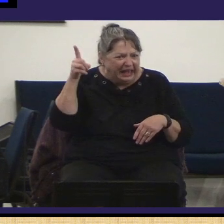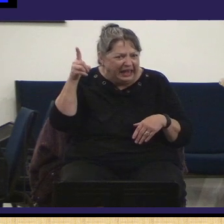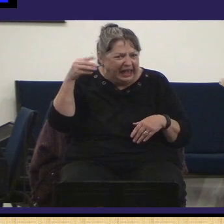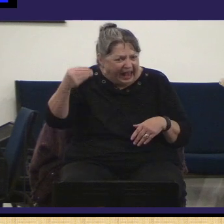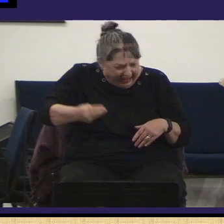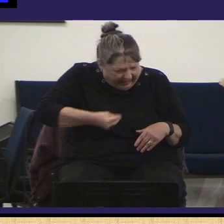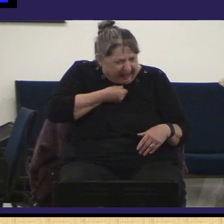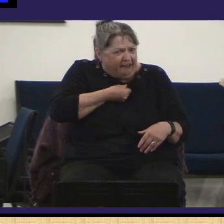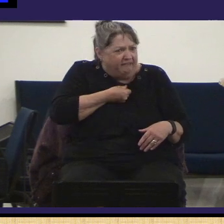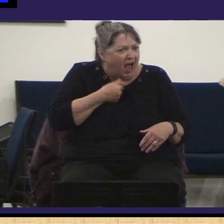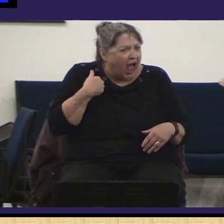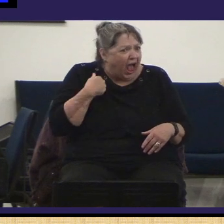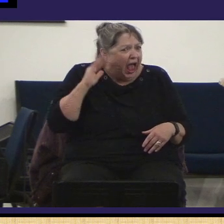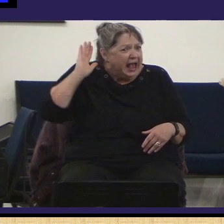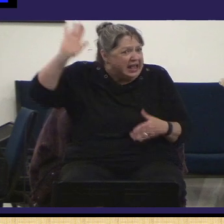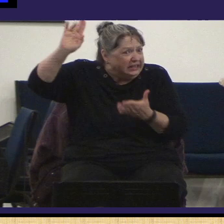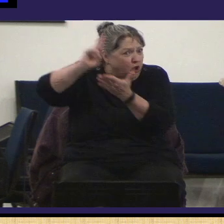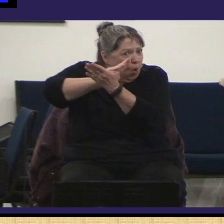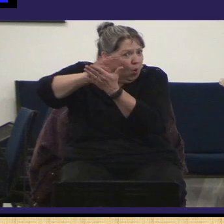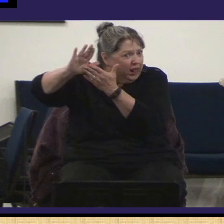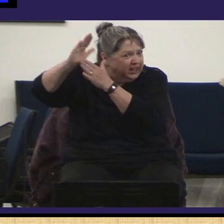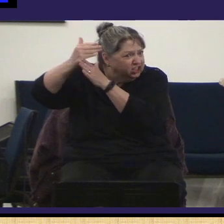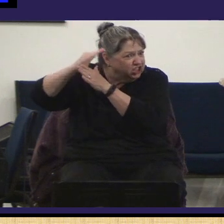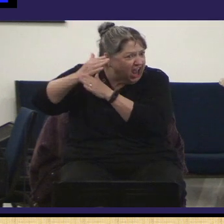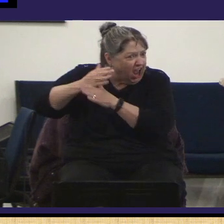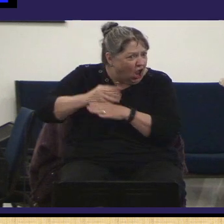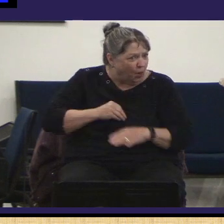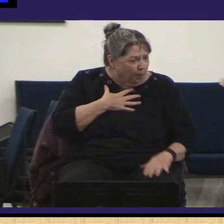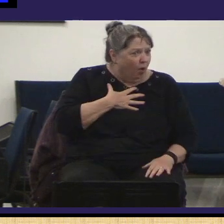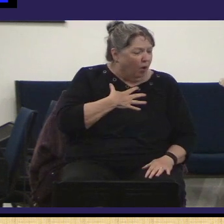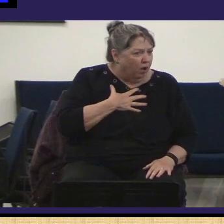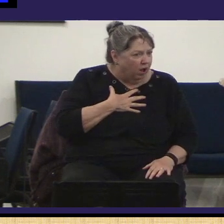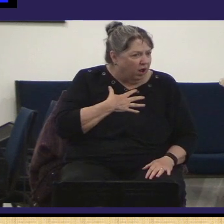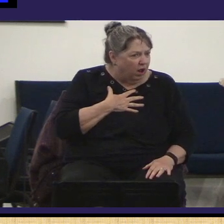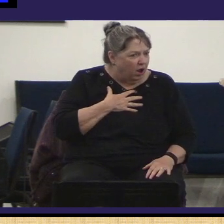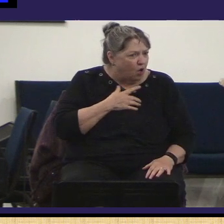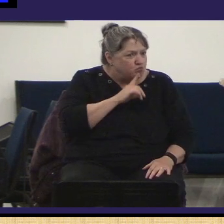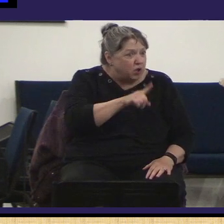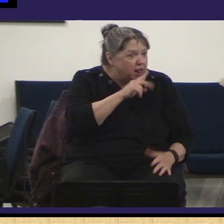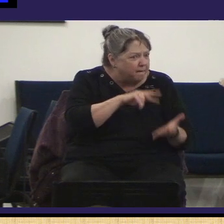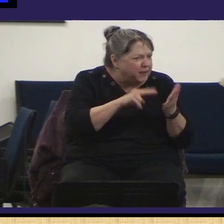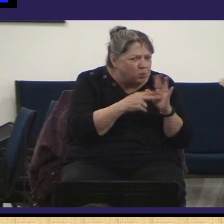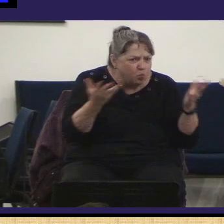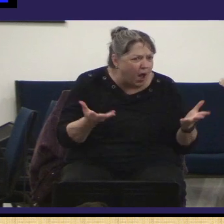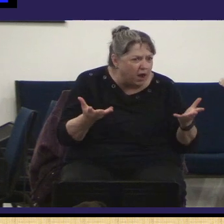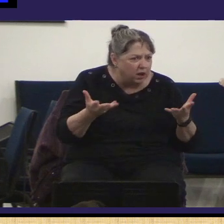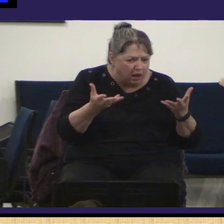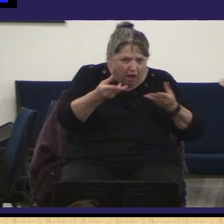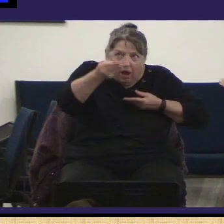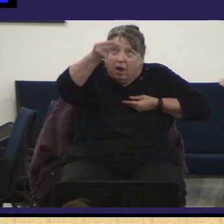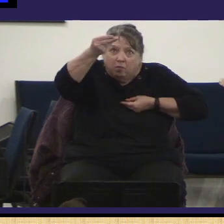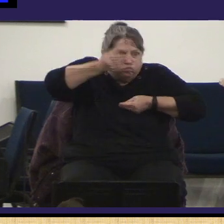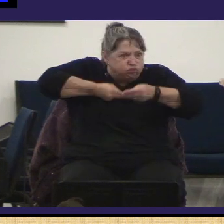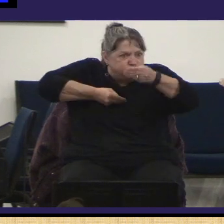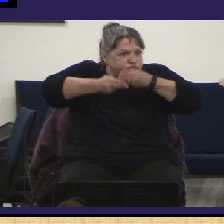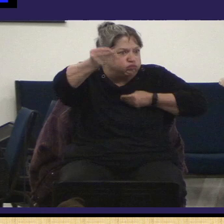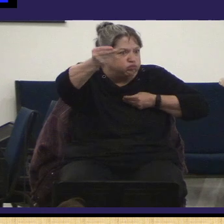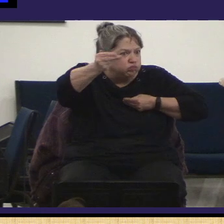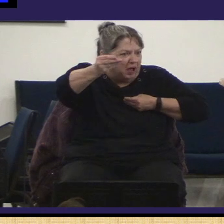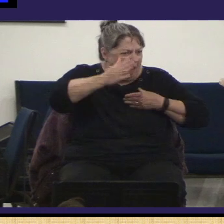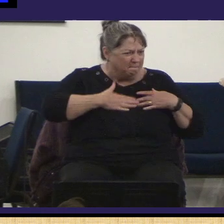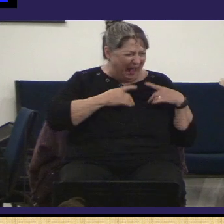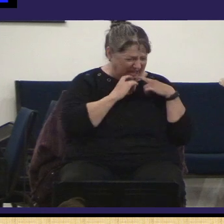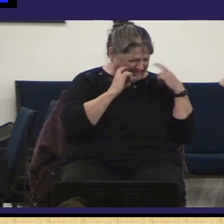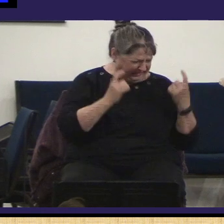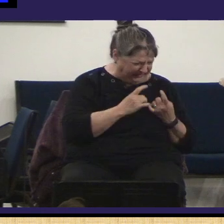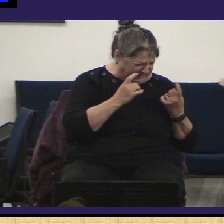we're credited with His righteousness. Church, an exchange has taken place. Jesus gave us His righteousness, and